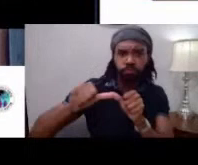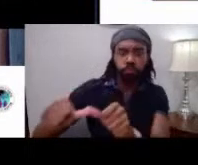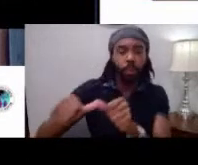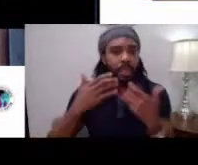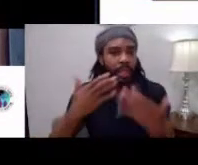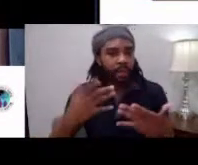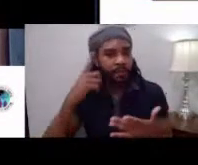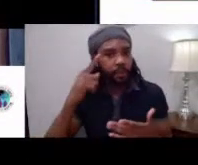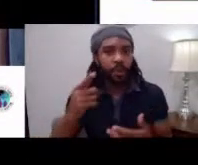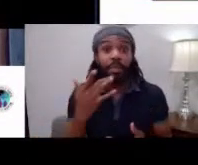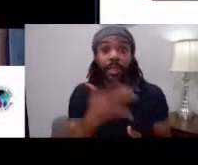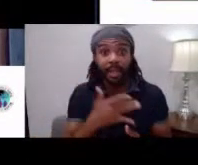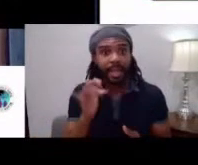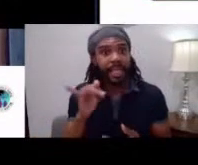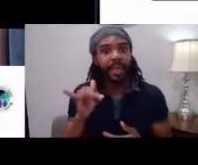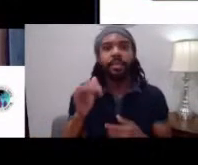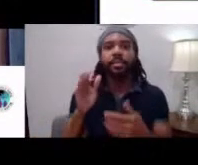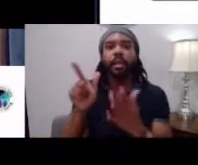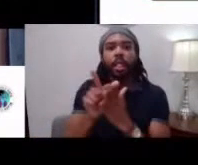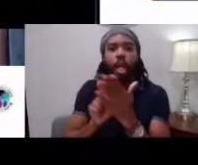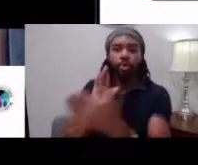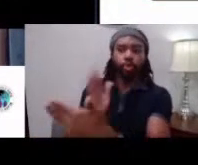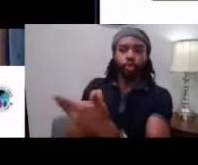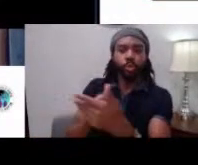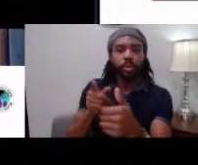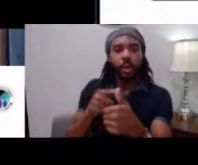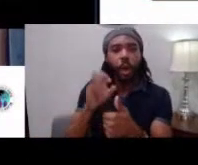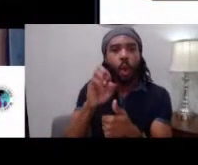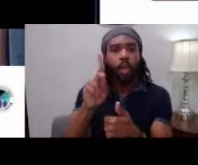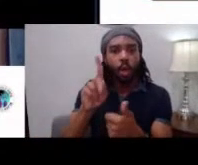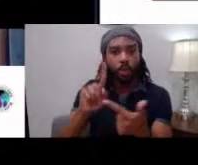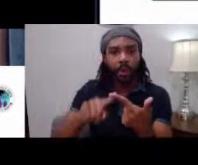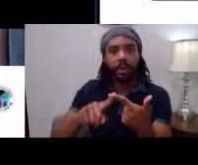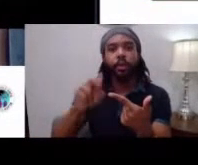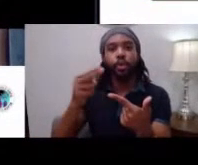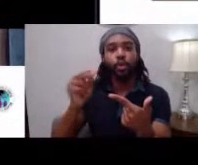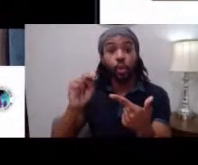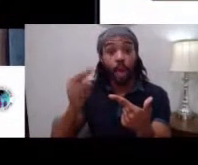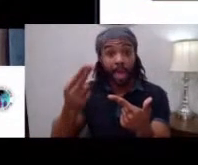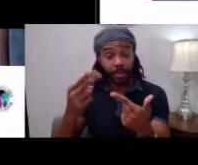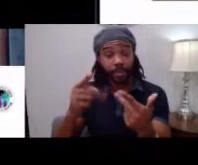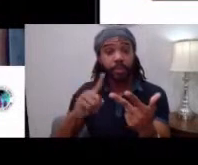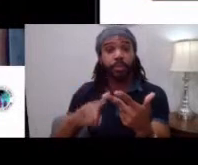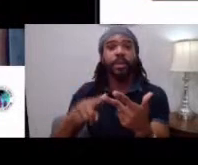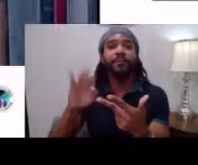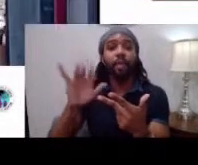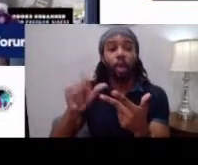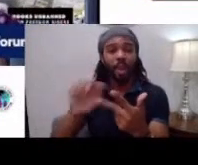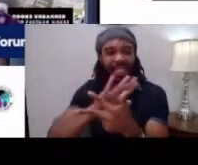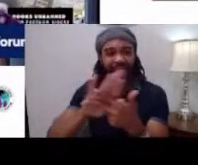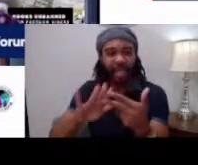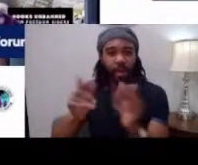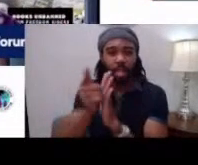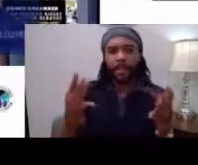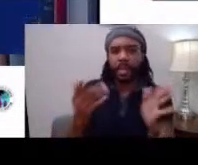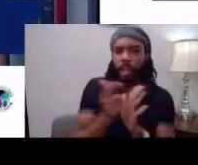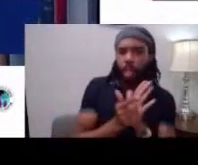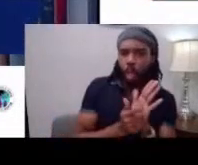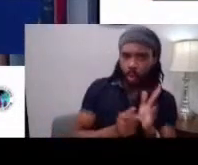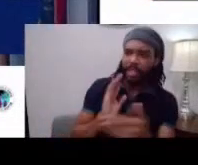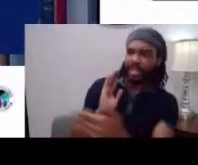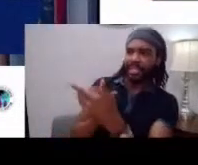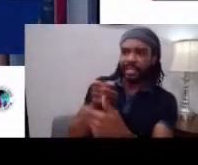Hampshire, and Florida's backlash laws by the ACLU, LDF, Lawyers Committee for Civil Rights, NEA, and the